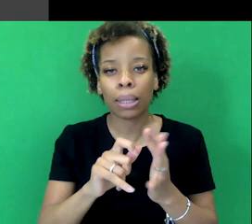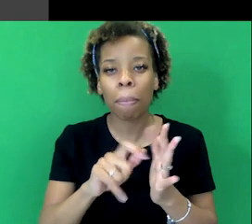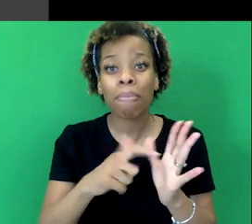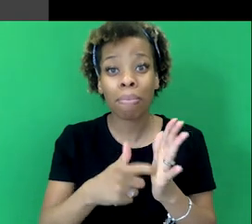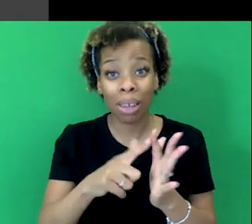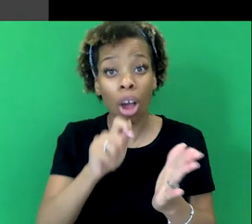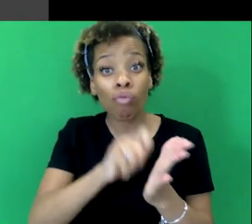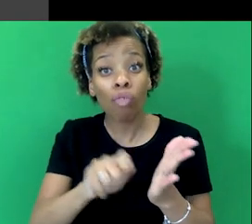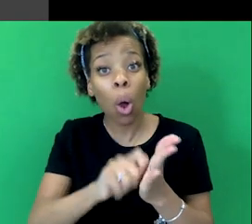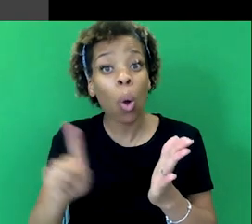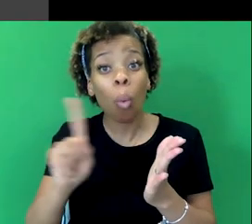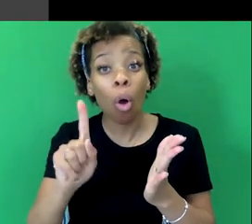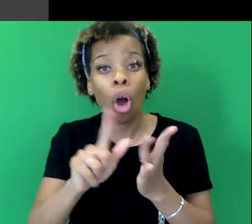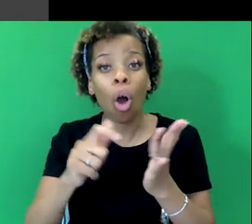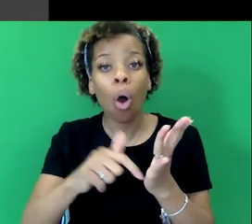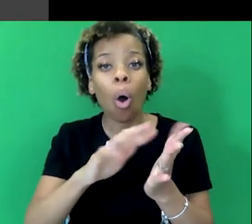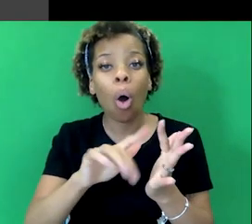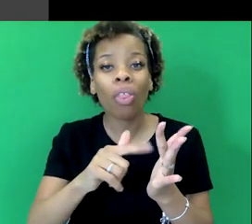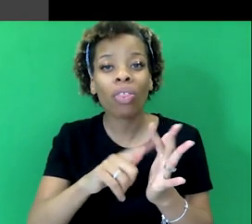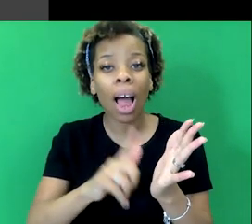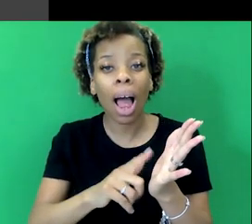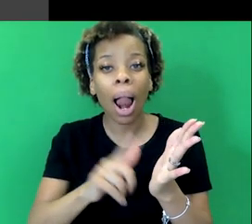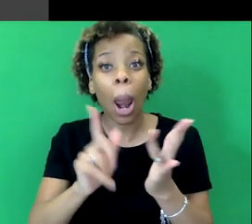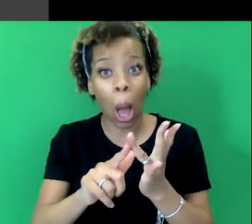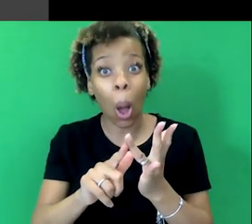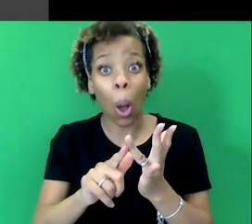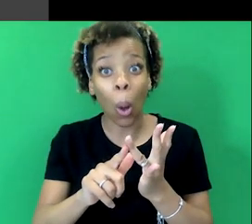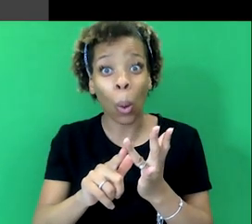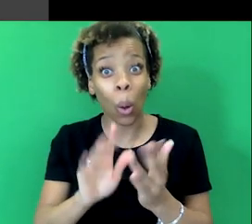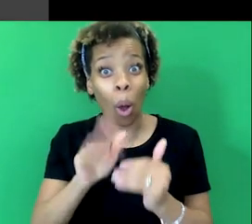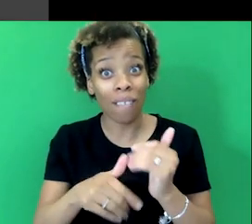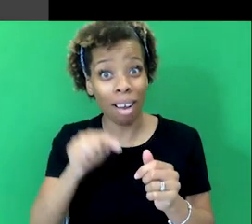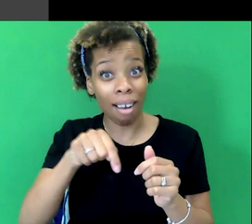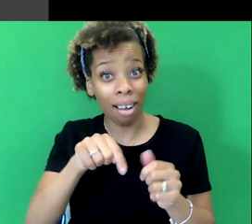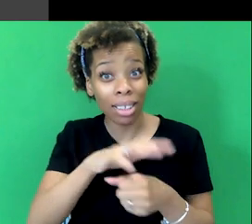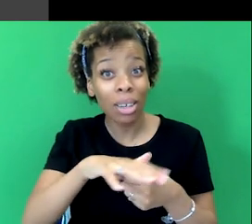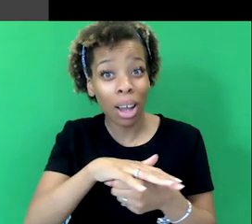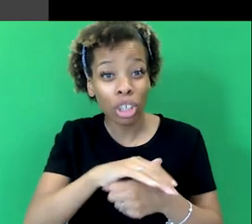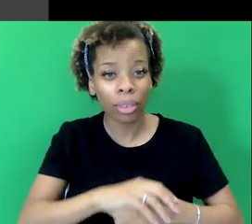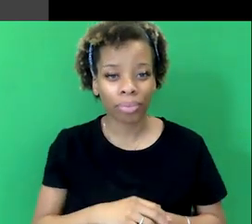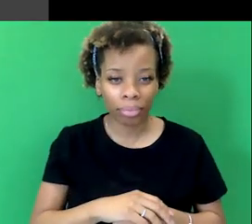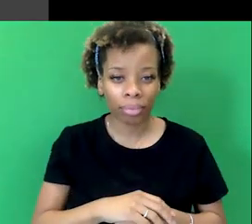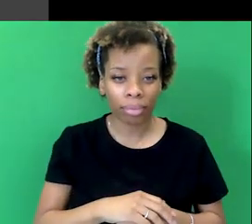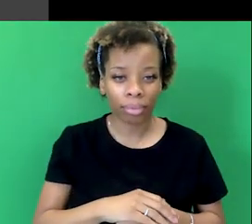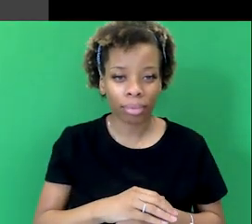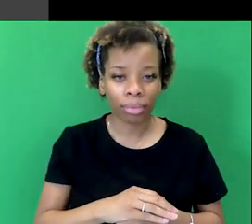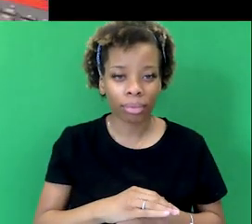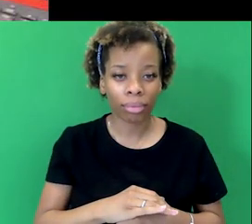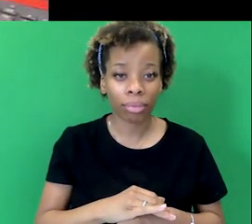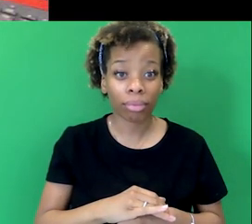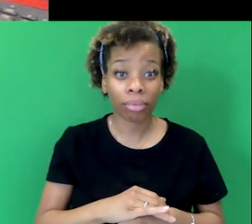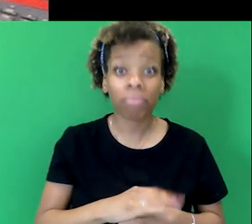And that's, thank you, Catherine, because it nicely leads me to, I promise this, we haven't practiced it, but